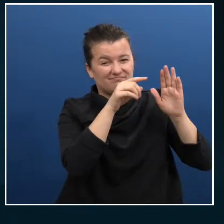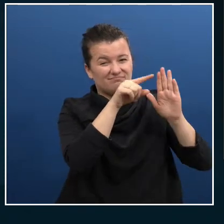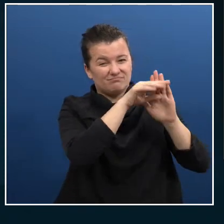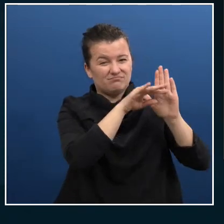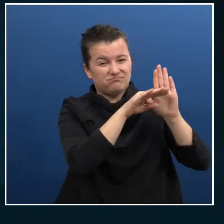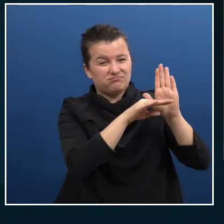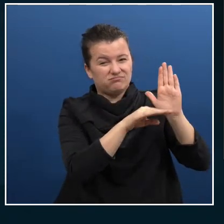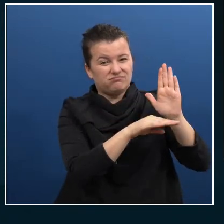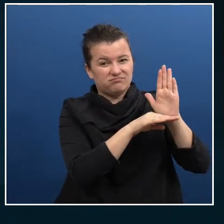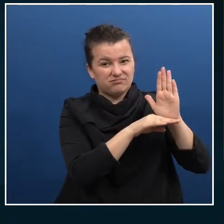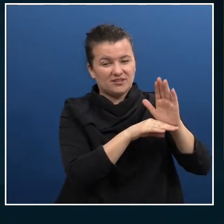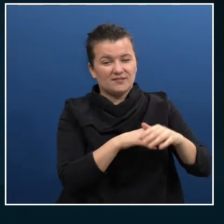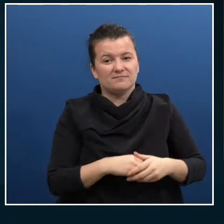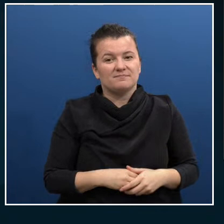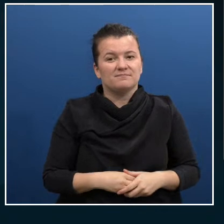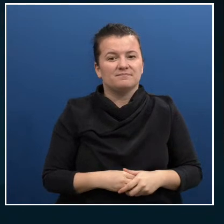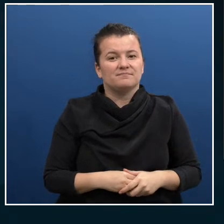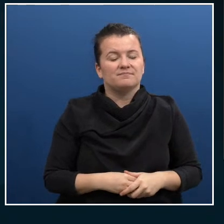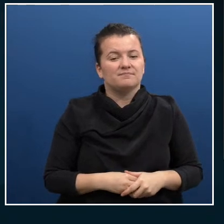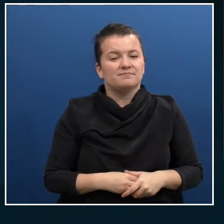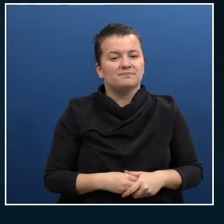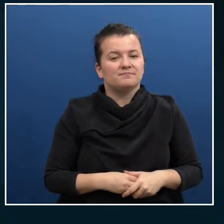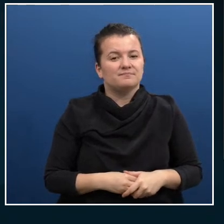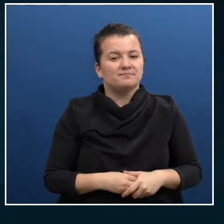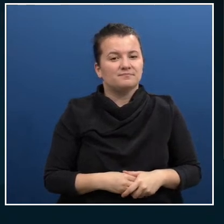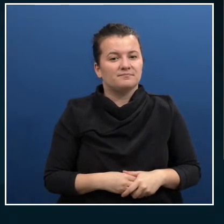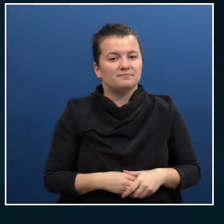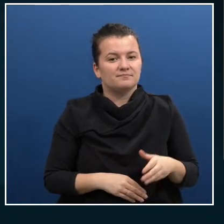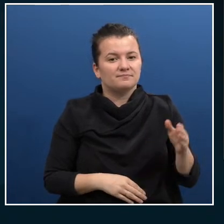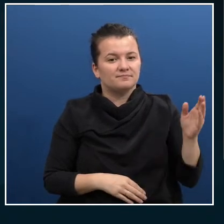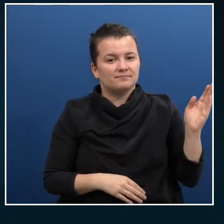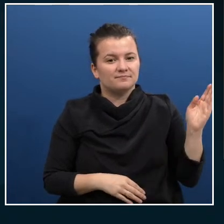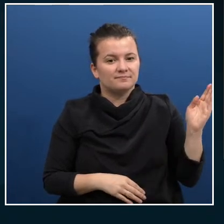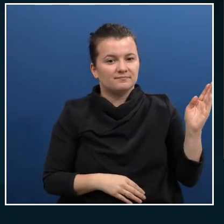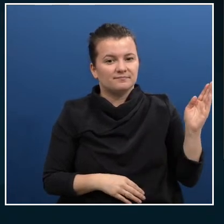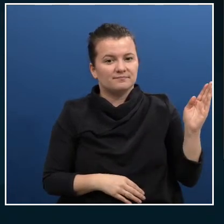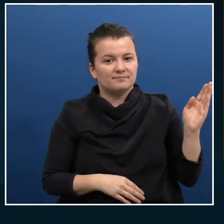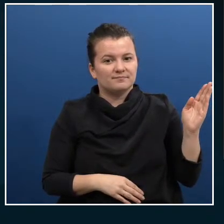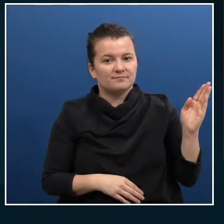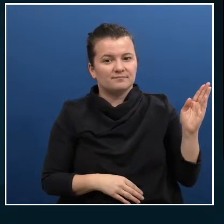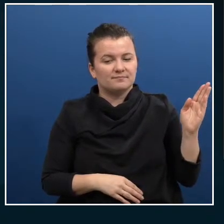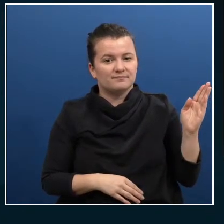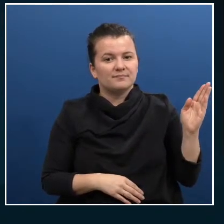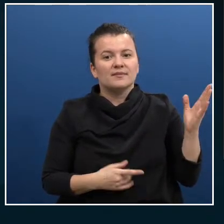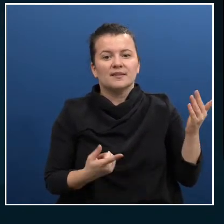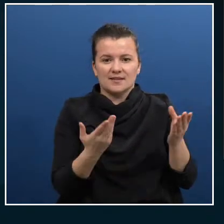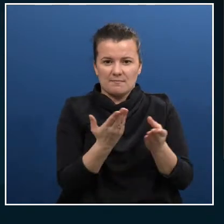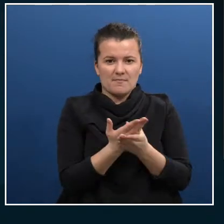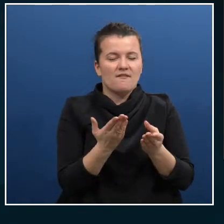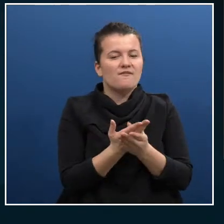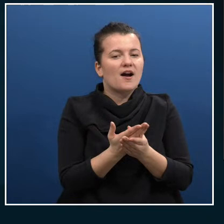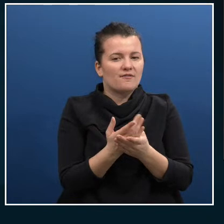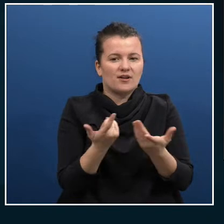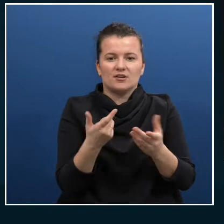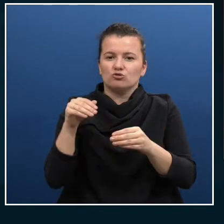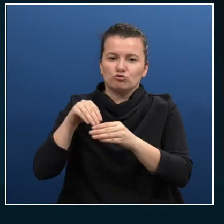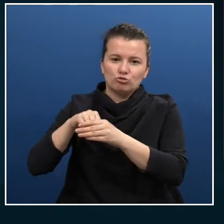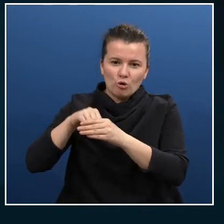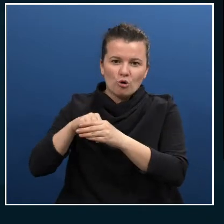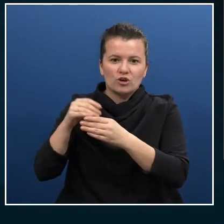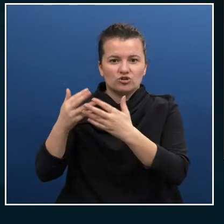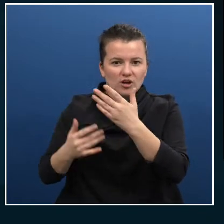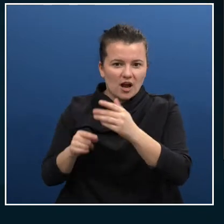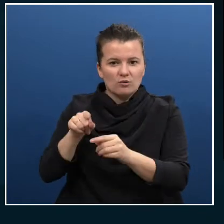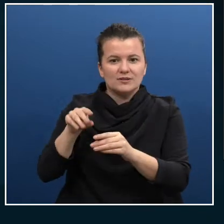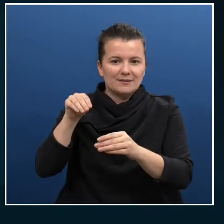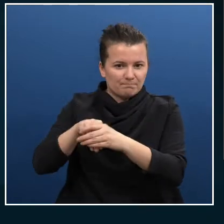application groups, and workspaces. What was created is also a couple of file services storage accounts. So I have my storage account here,